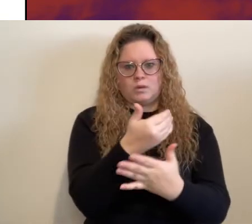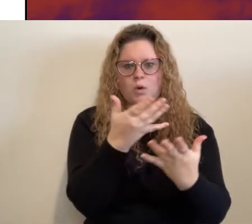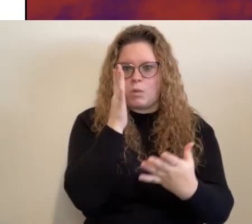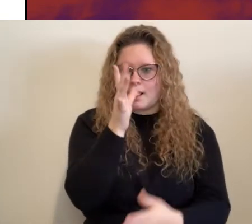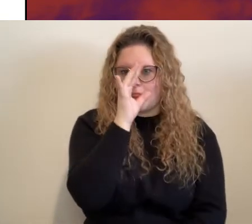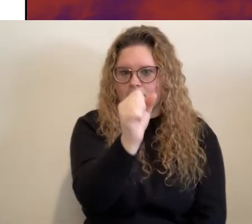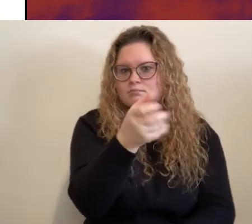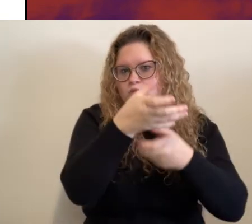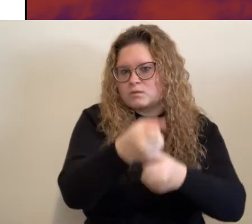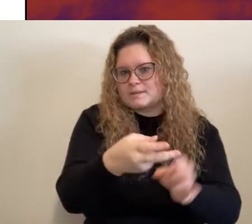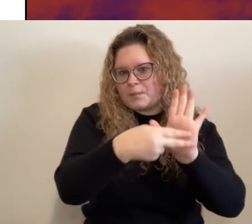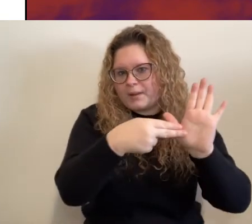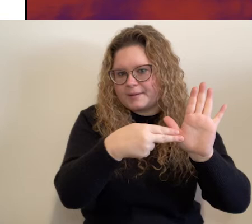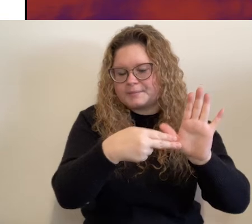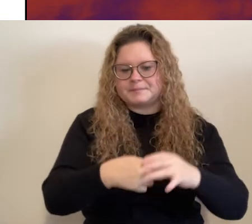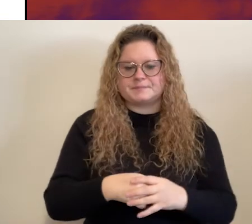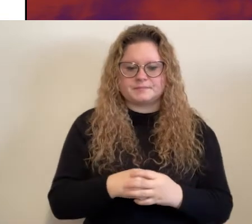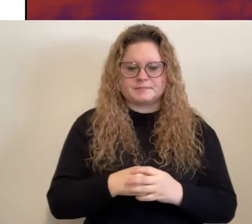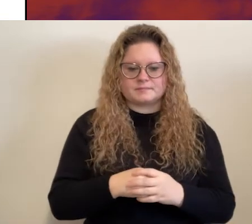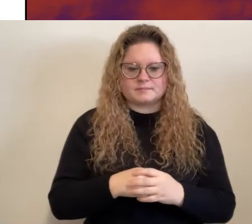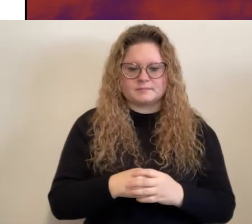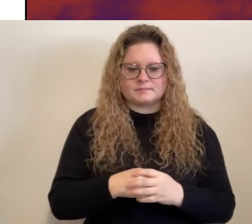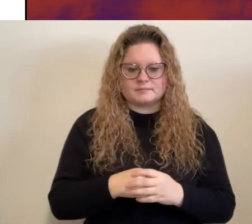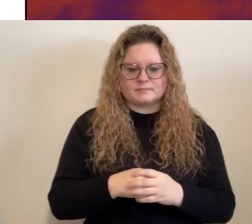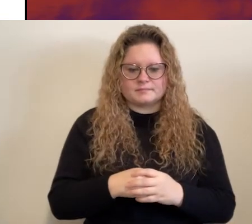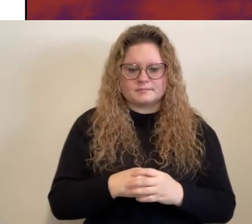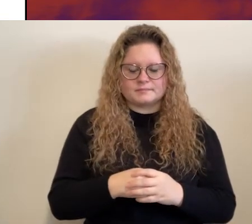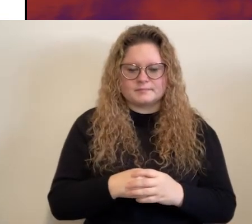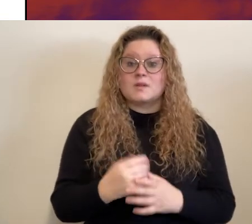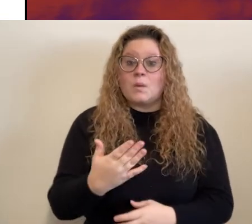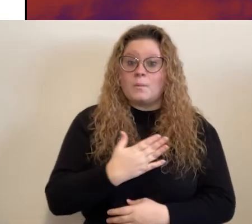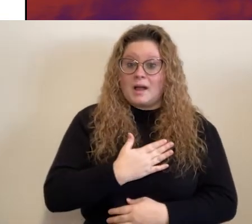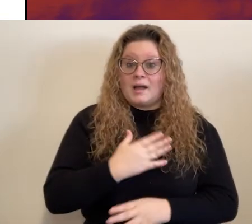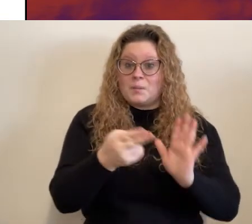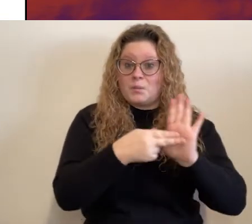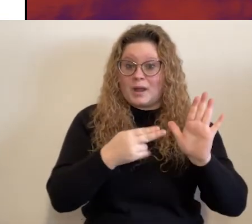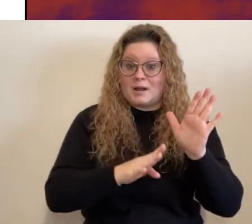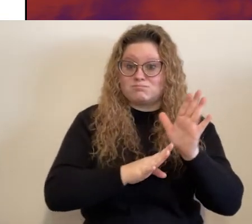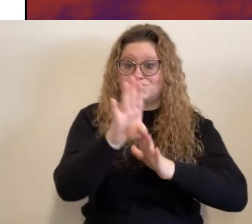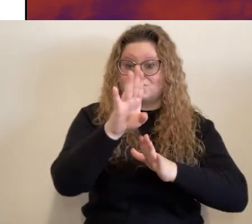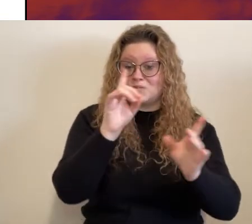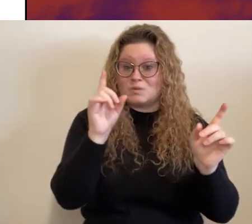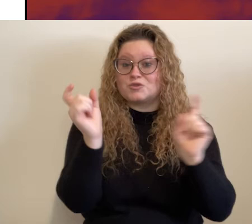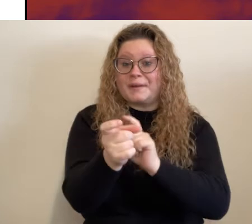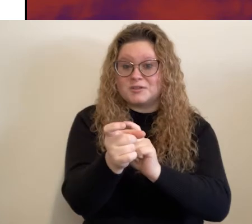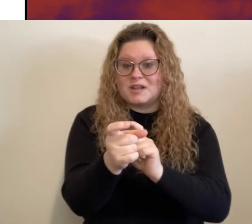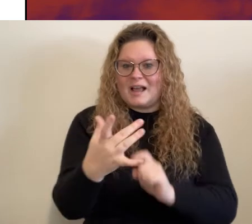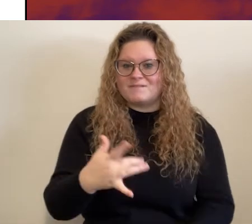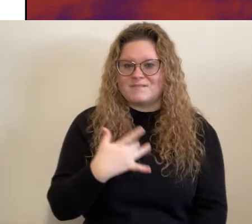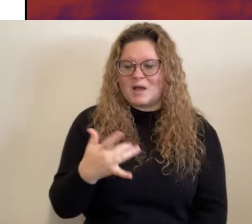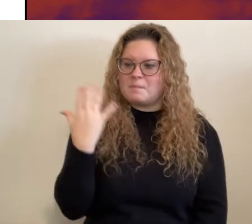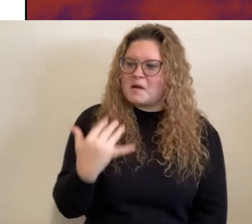of my brand is like, I was just like, you know what? I feel like something else is coming in, and the storyline